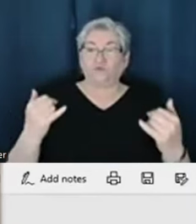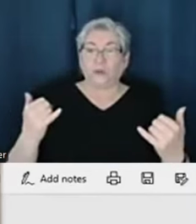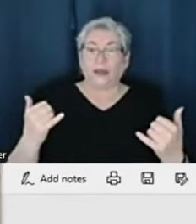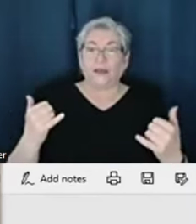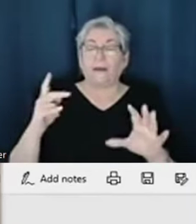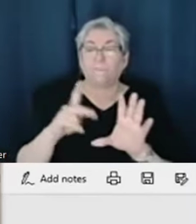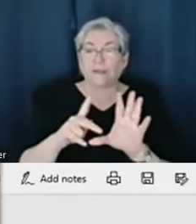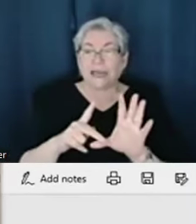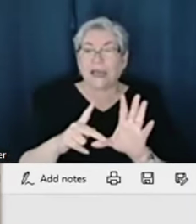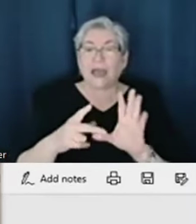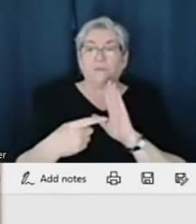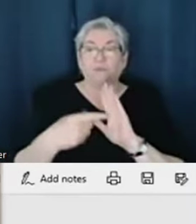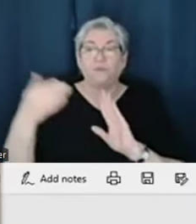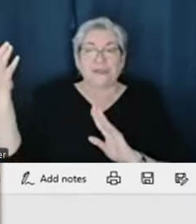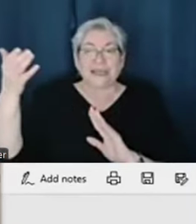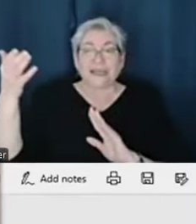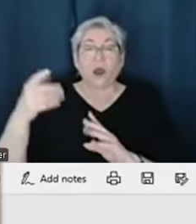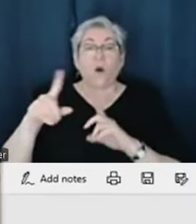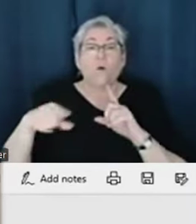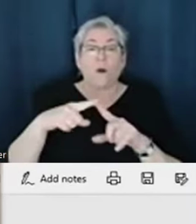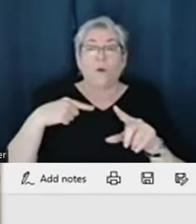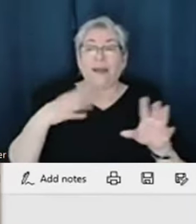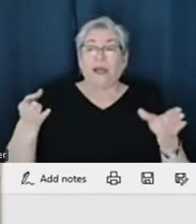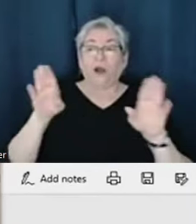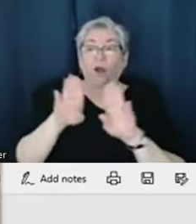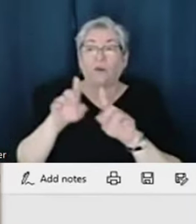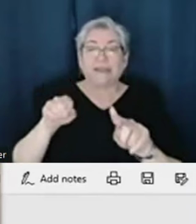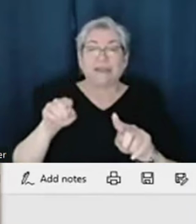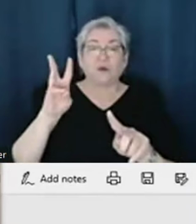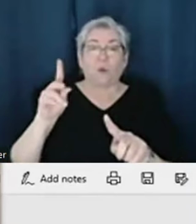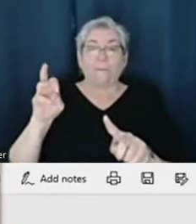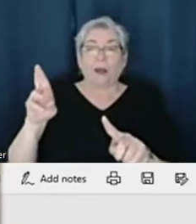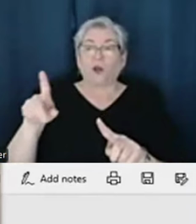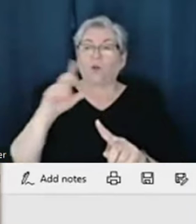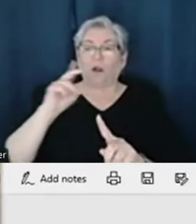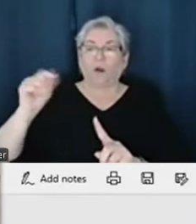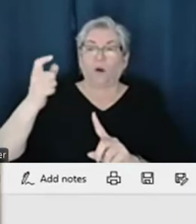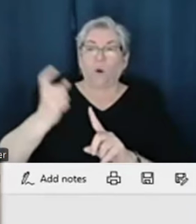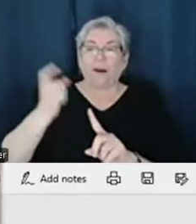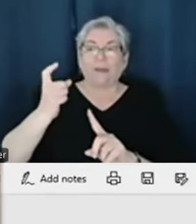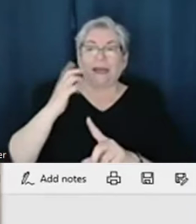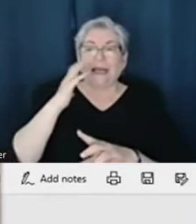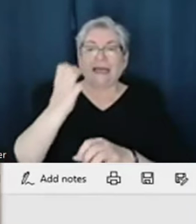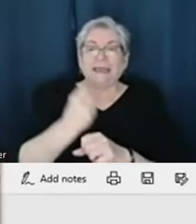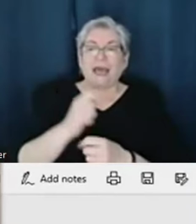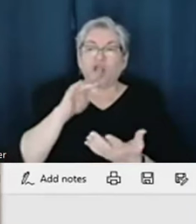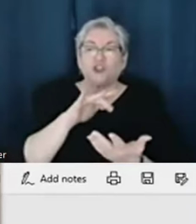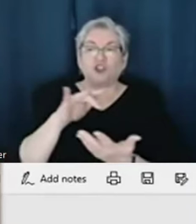presenting. And when we do close this webinar, you will automatically receive a survey if you would kindly take it.